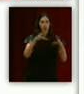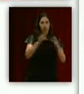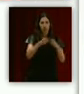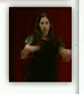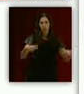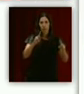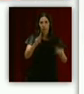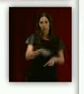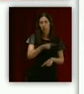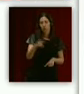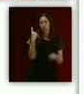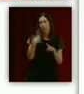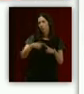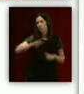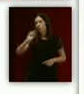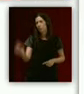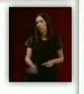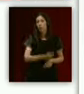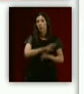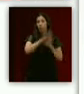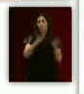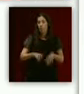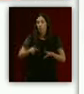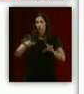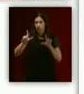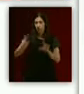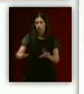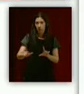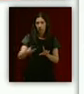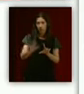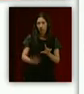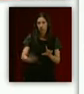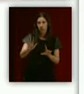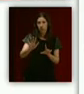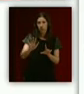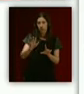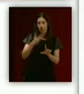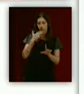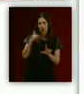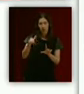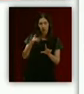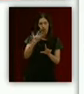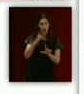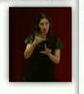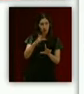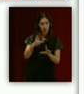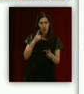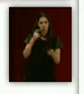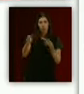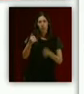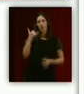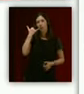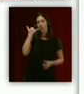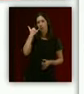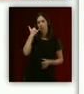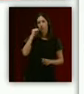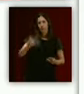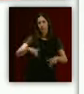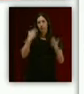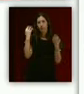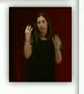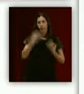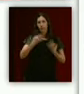next picture or the previous or next movie to activate or deactivate subtitles, and the one with the